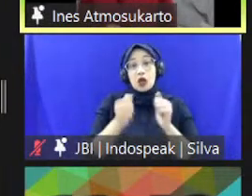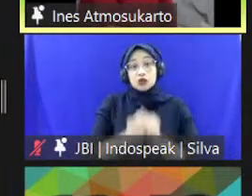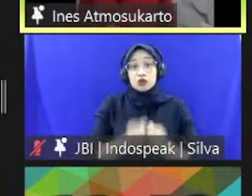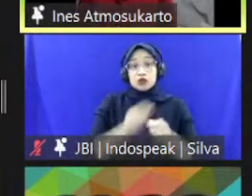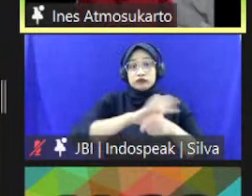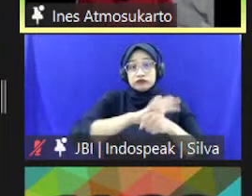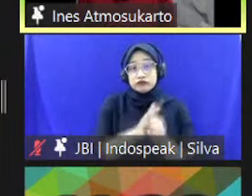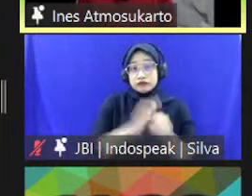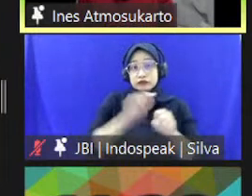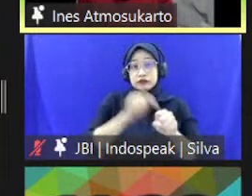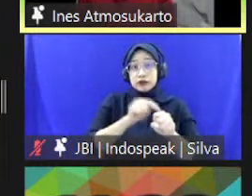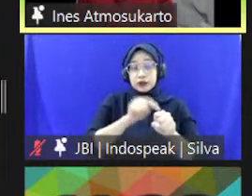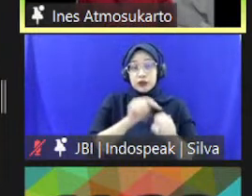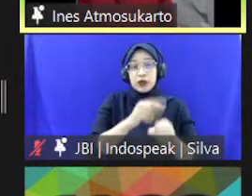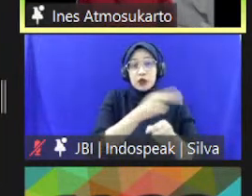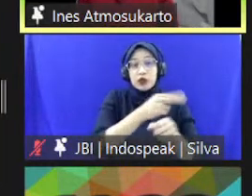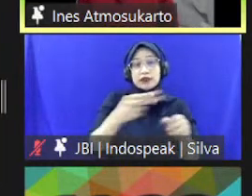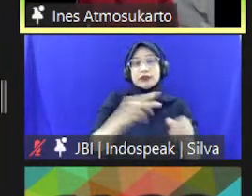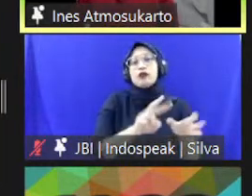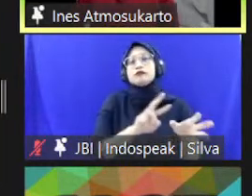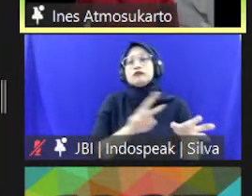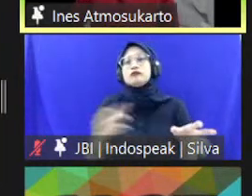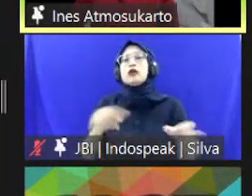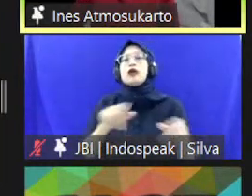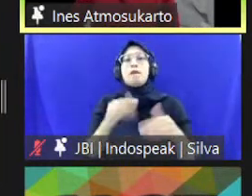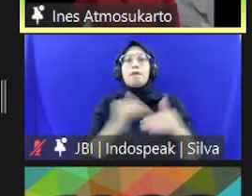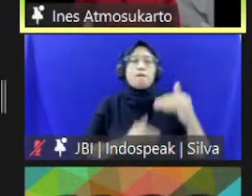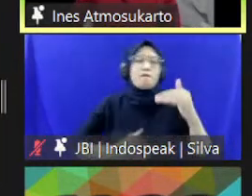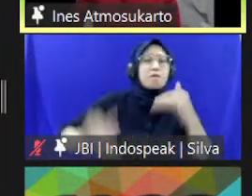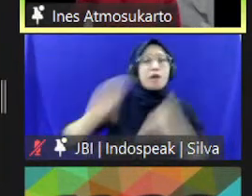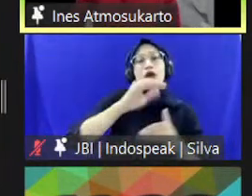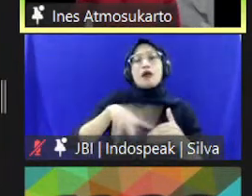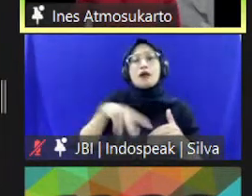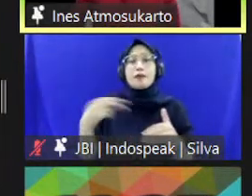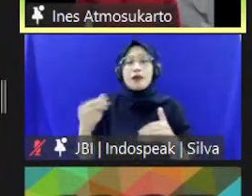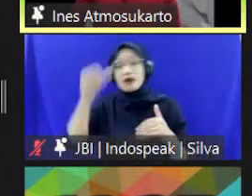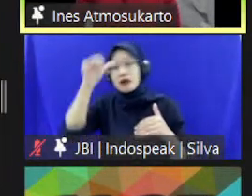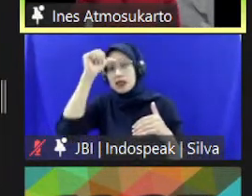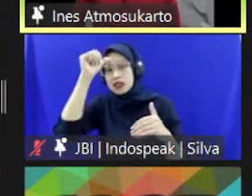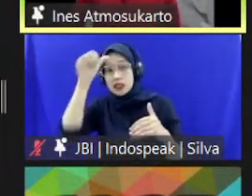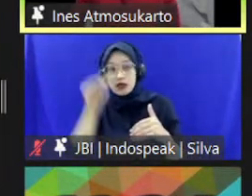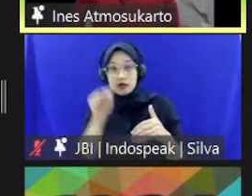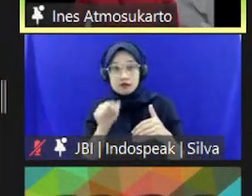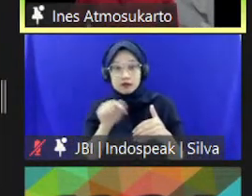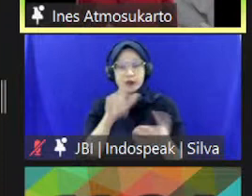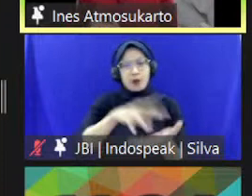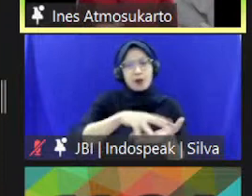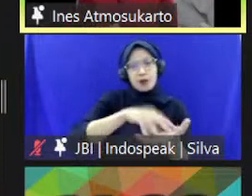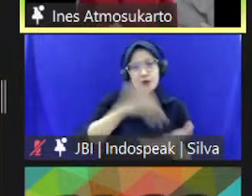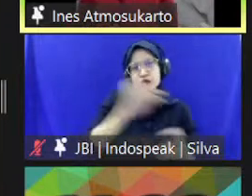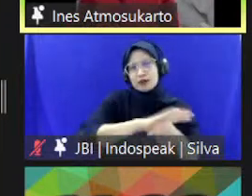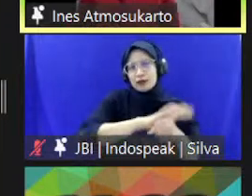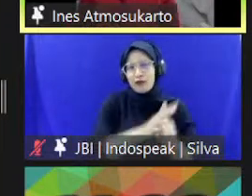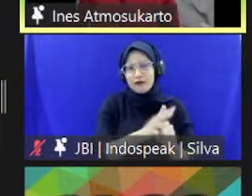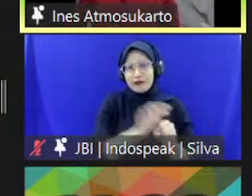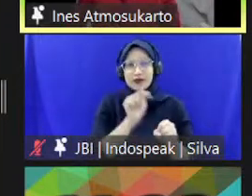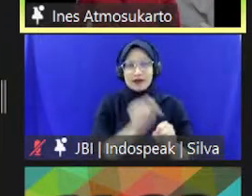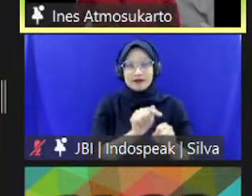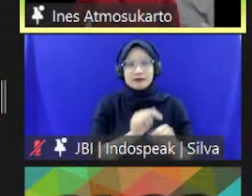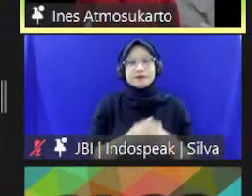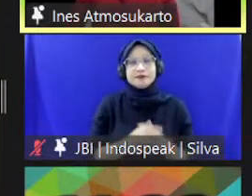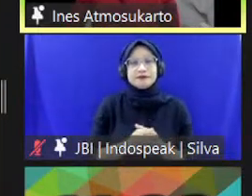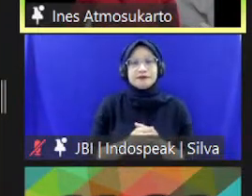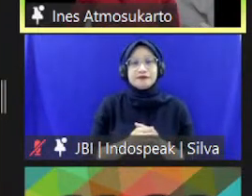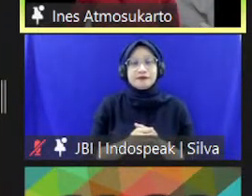epicenter of the world. What we often forget is the fact that, and I'm trying to show this here, that